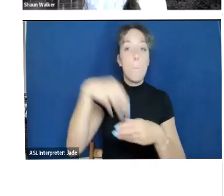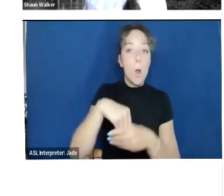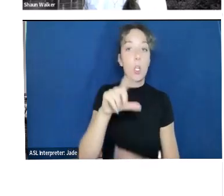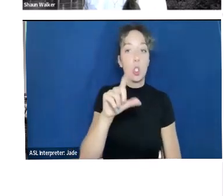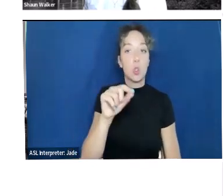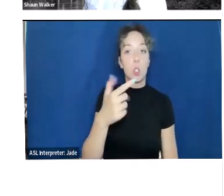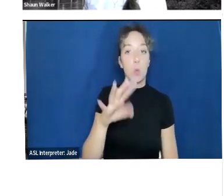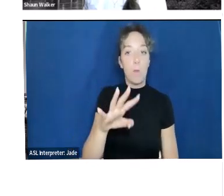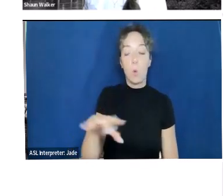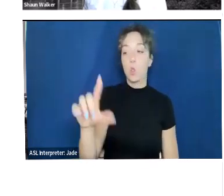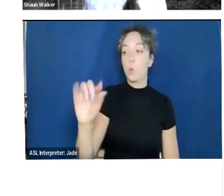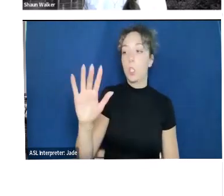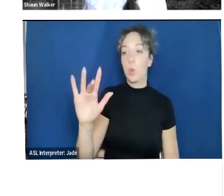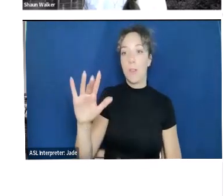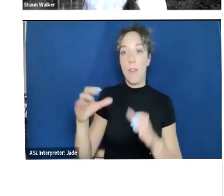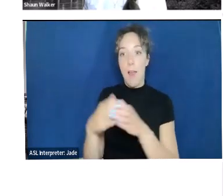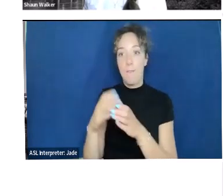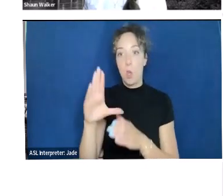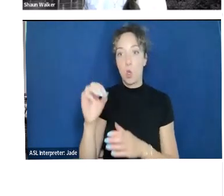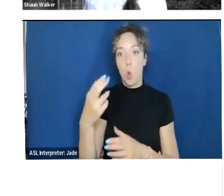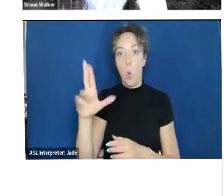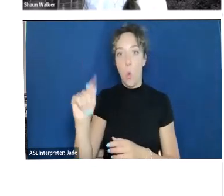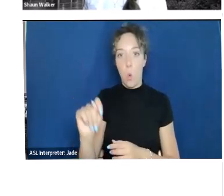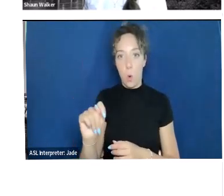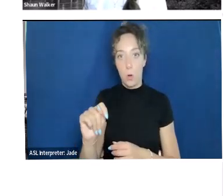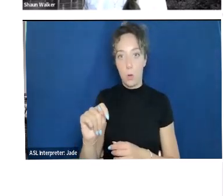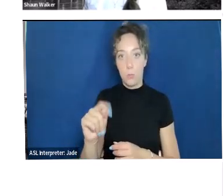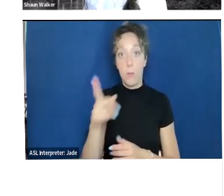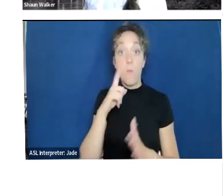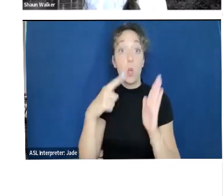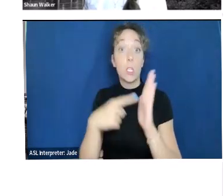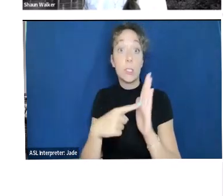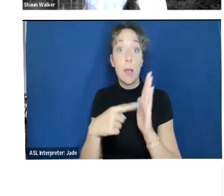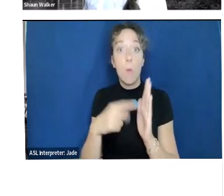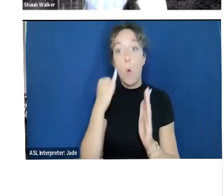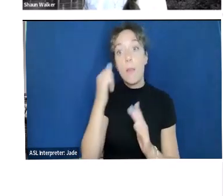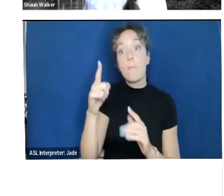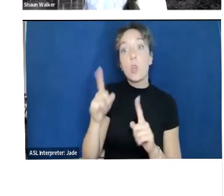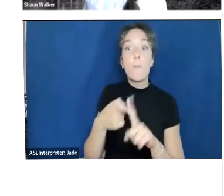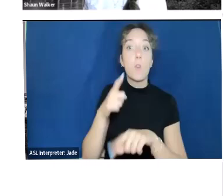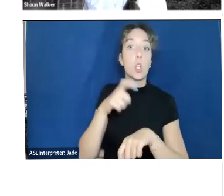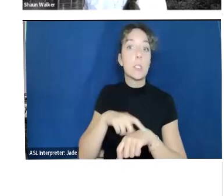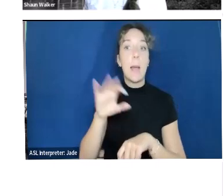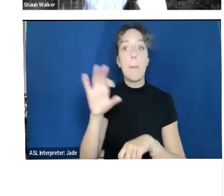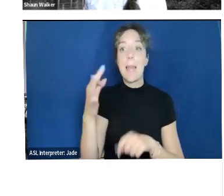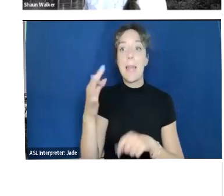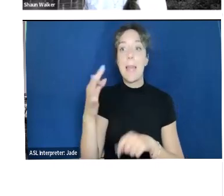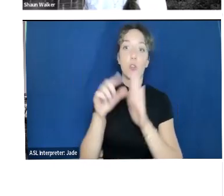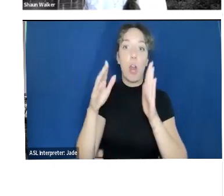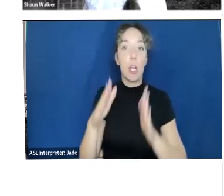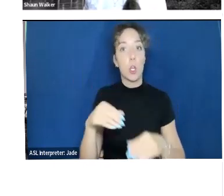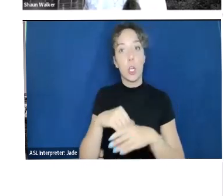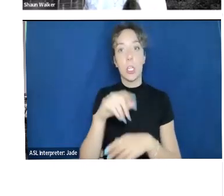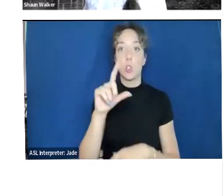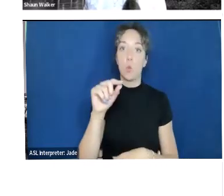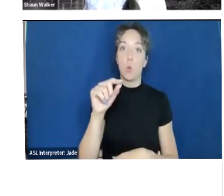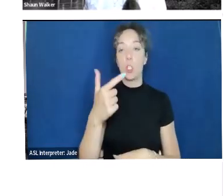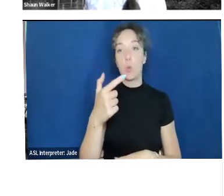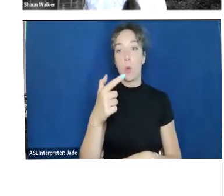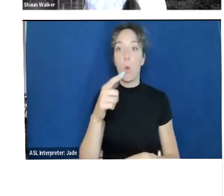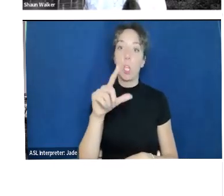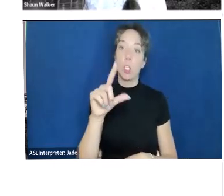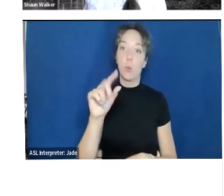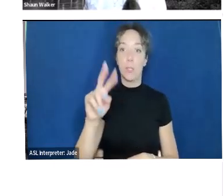cohort, i.e. they're first-time ninth graders in 21-22.